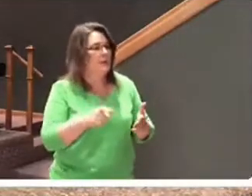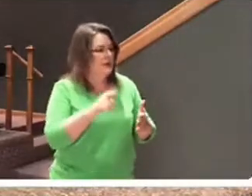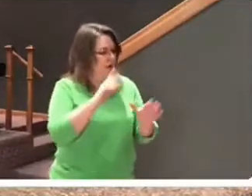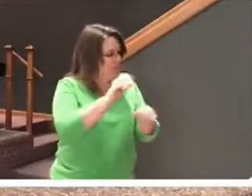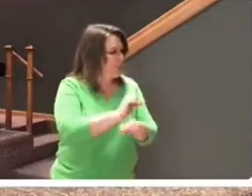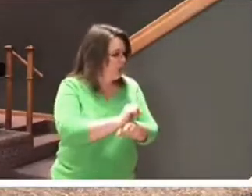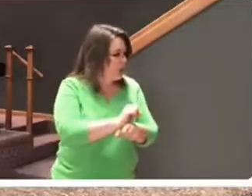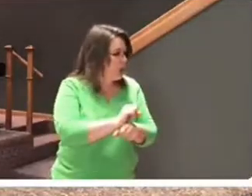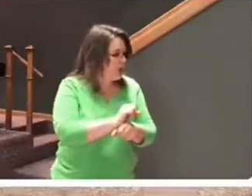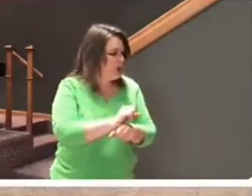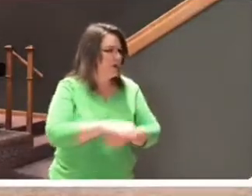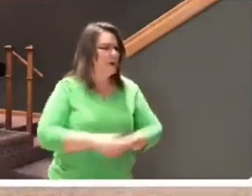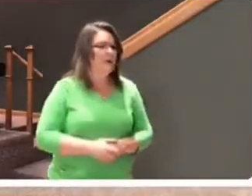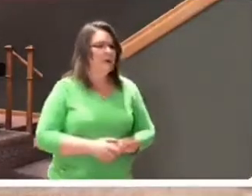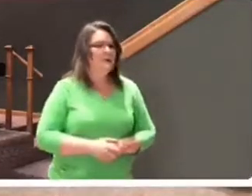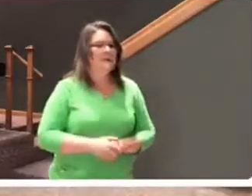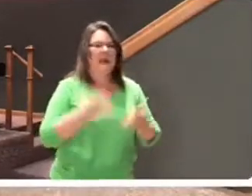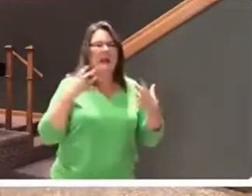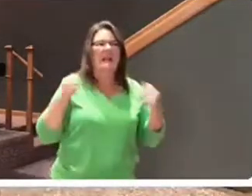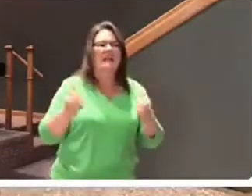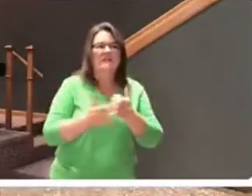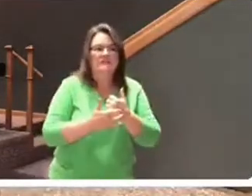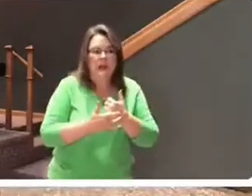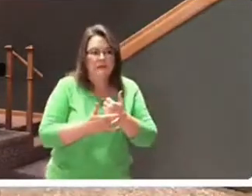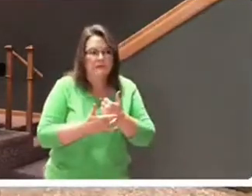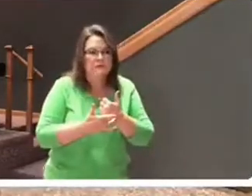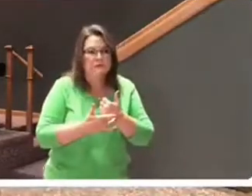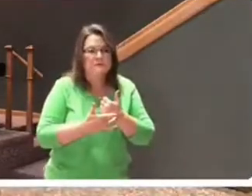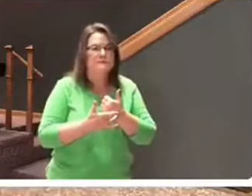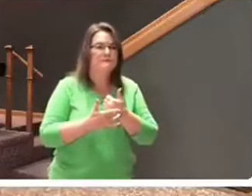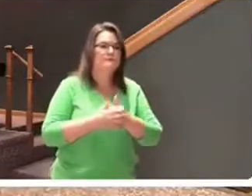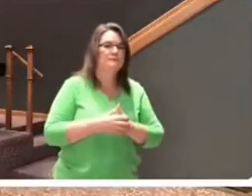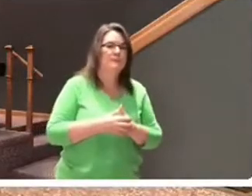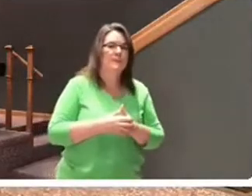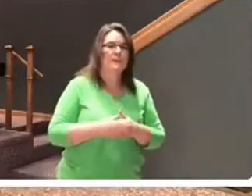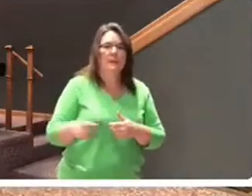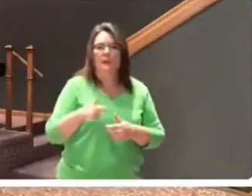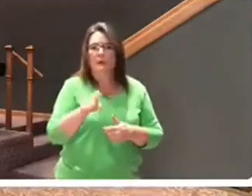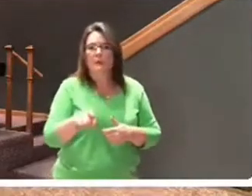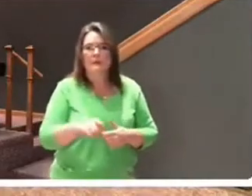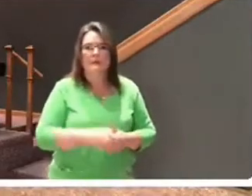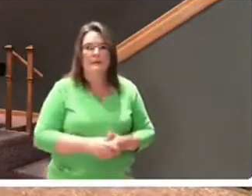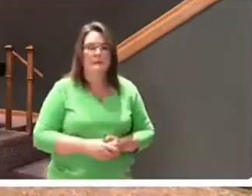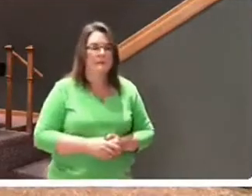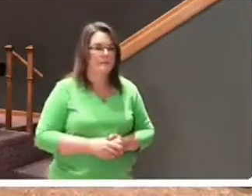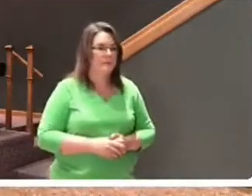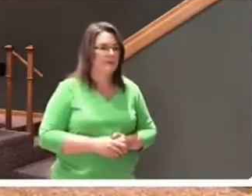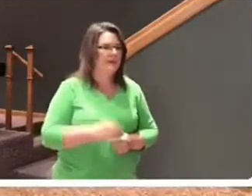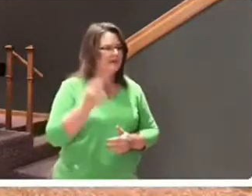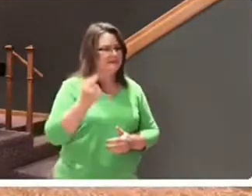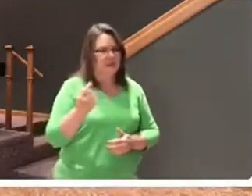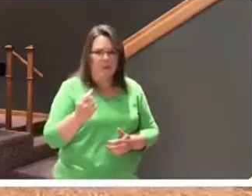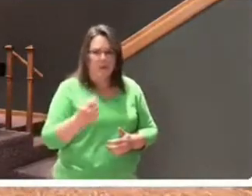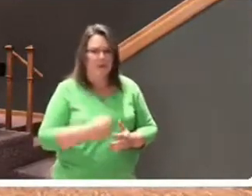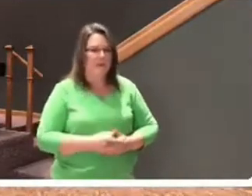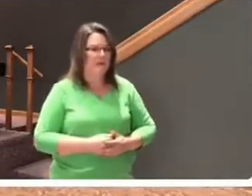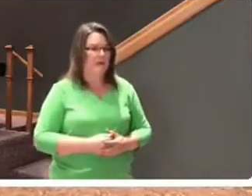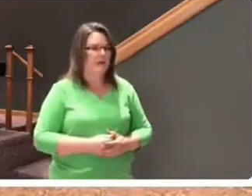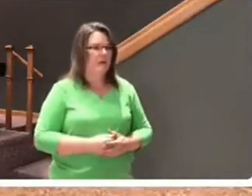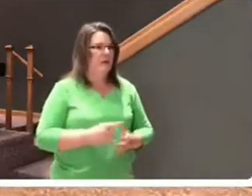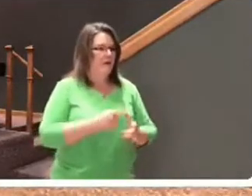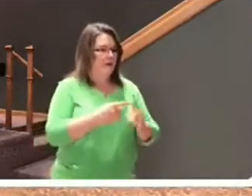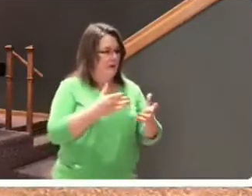miracle, a healing touch. You need something. Then I